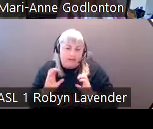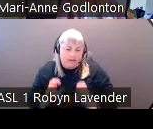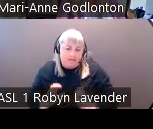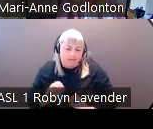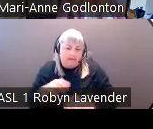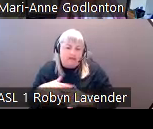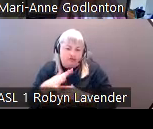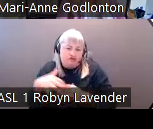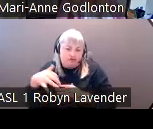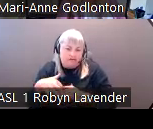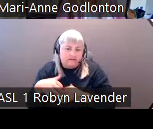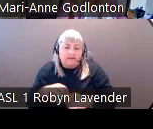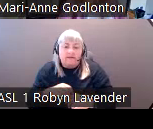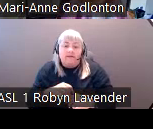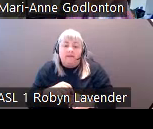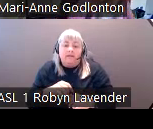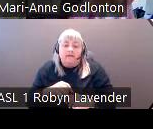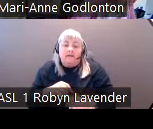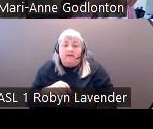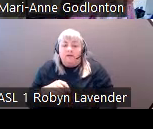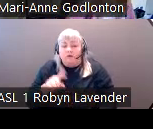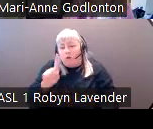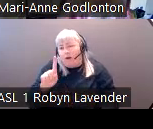it's 1.9% of Indigenous